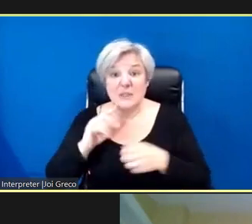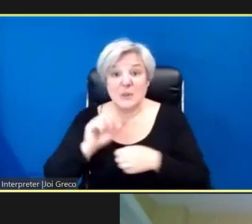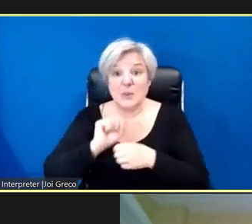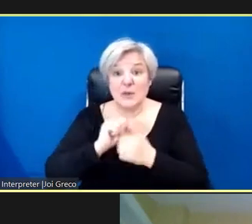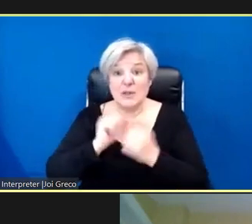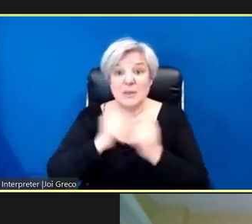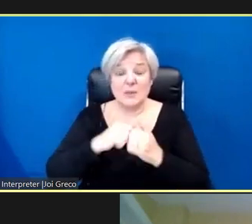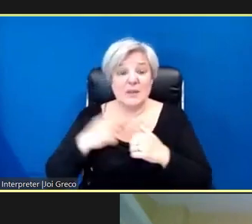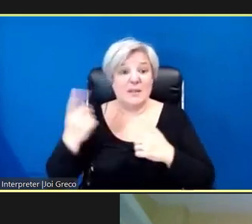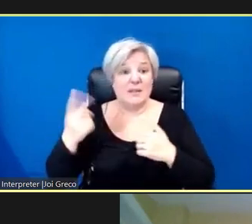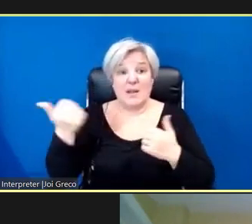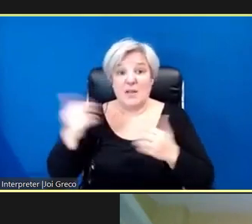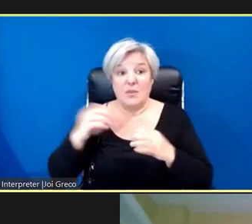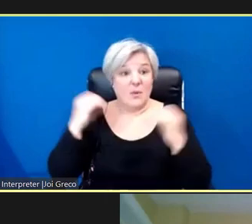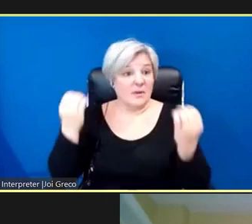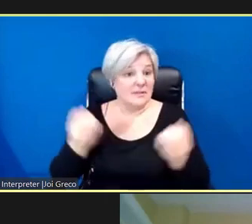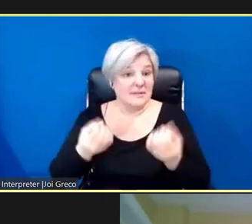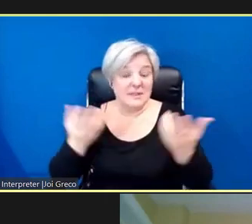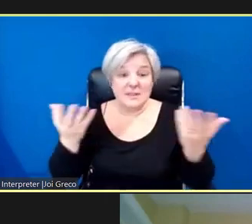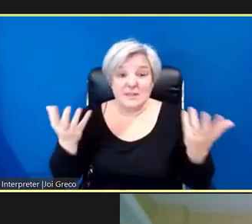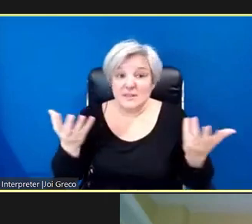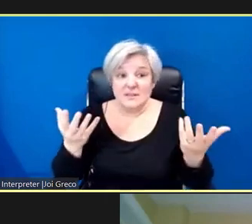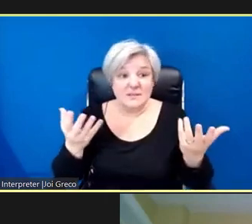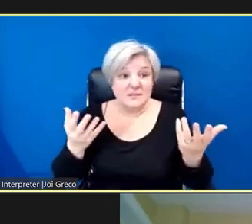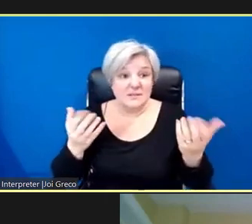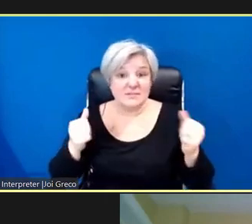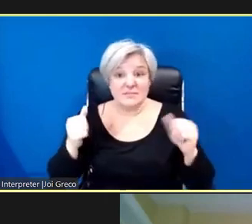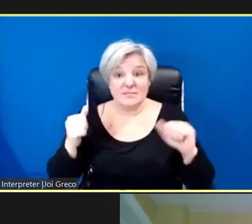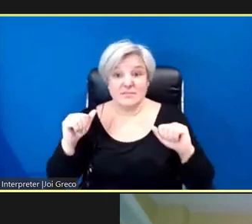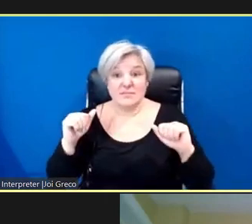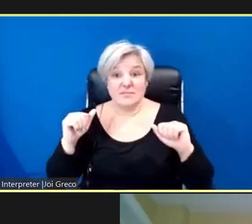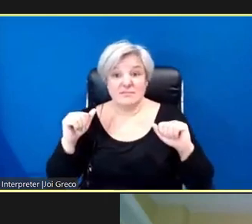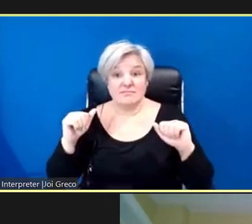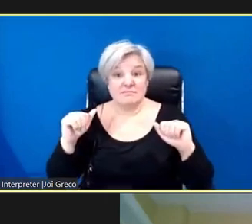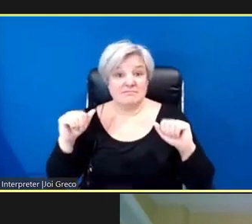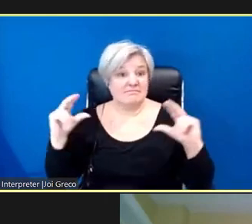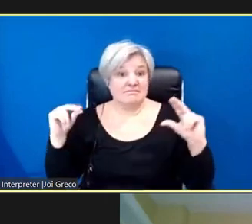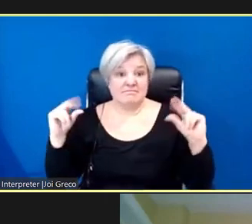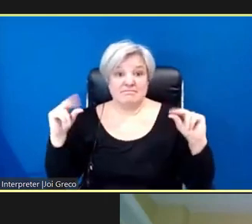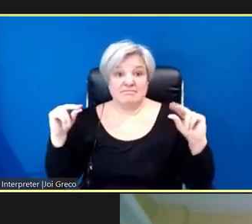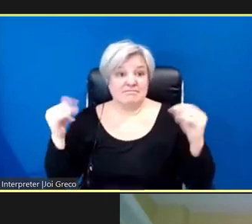anybody, any other organizations besides hospitals?